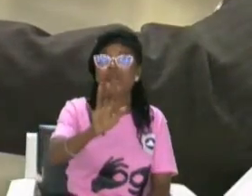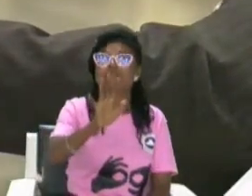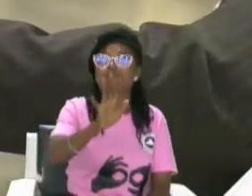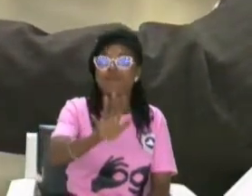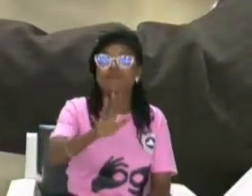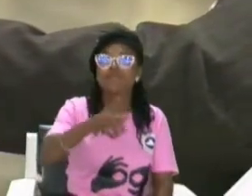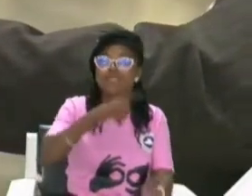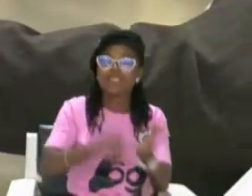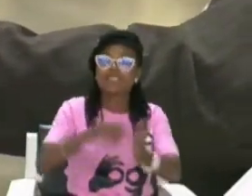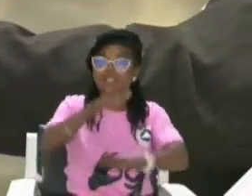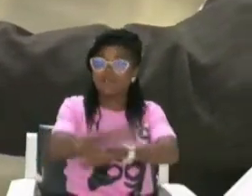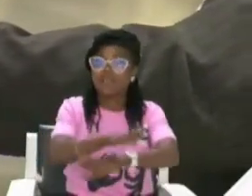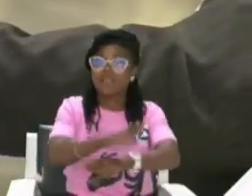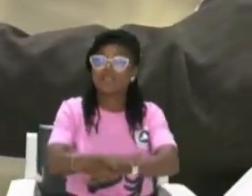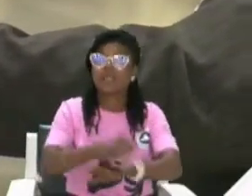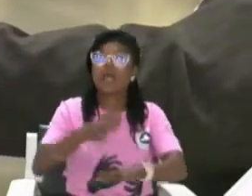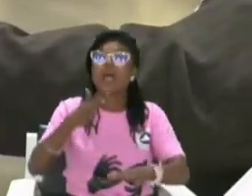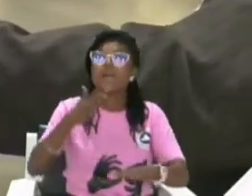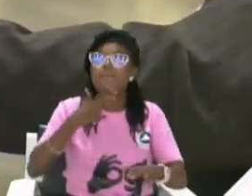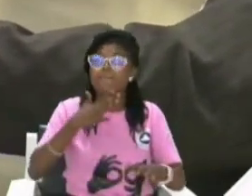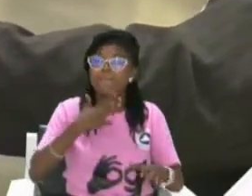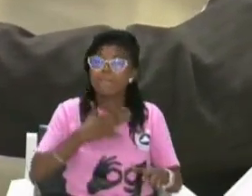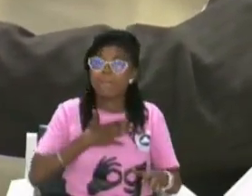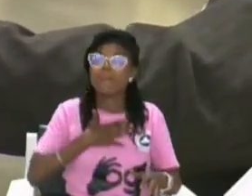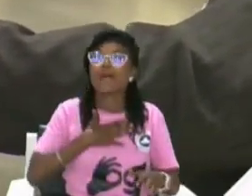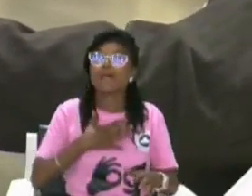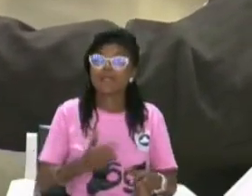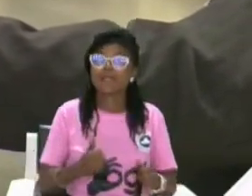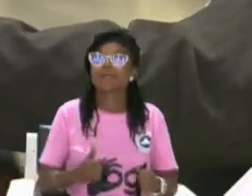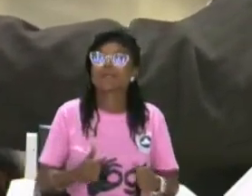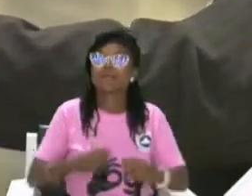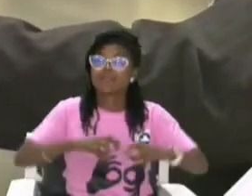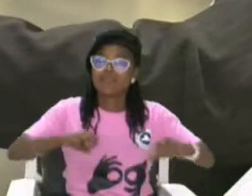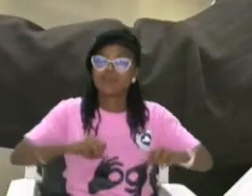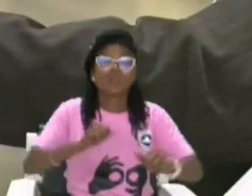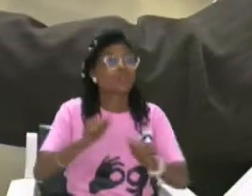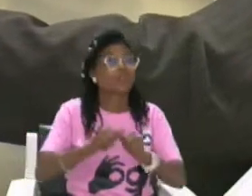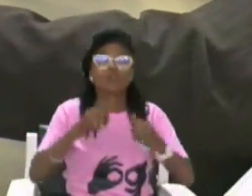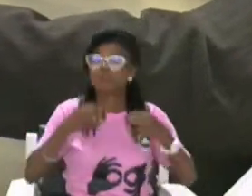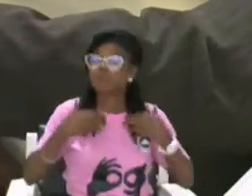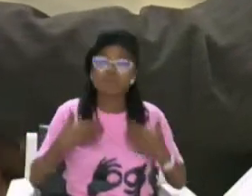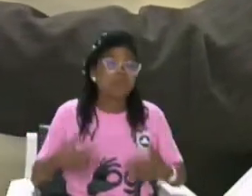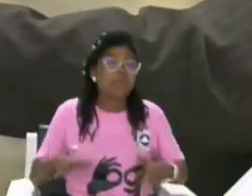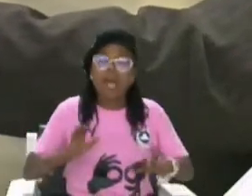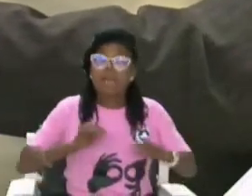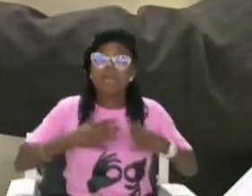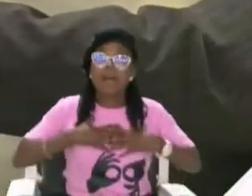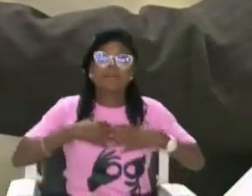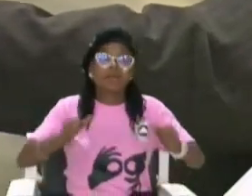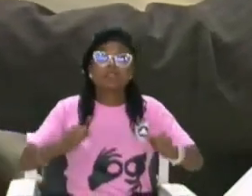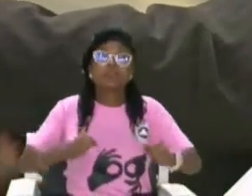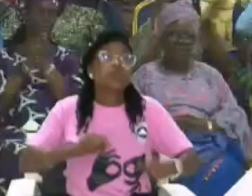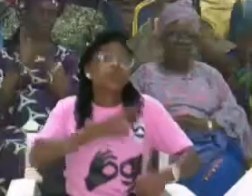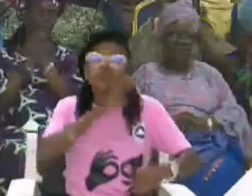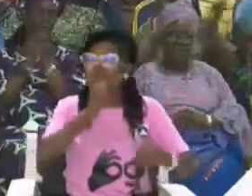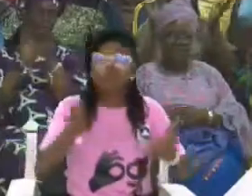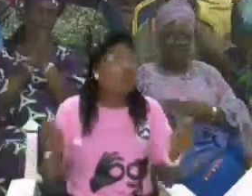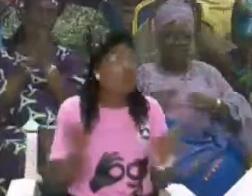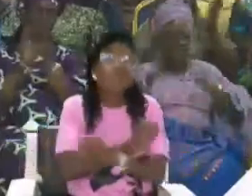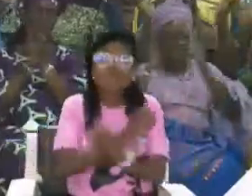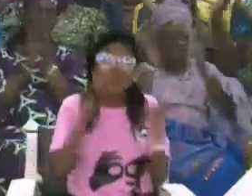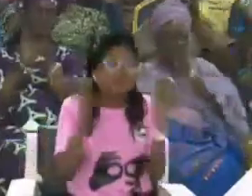5 this evening, my CT scan result came out. Chest normal, kidney normal, liver